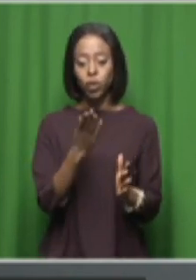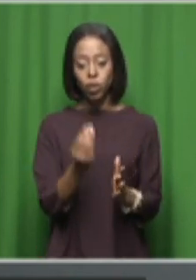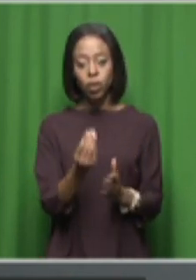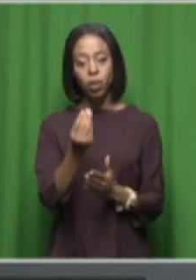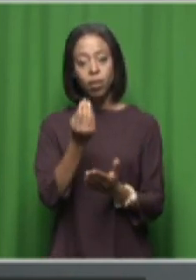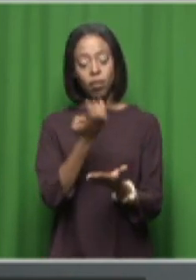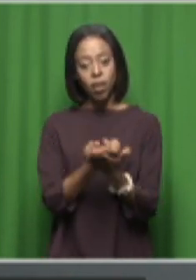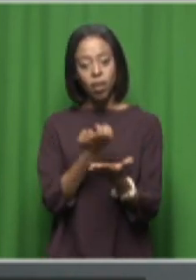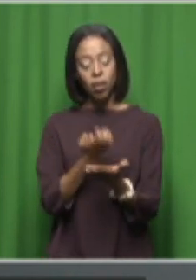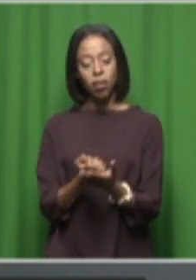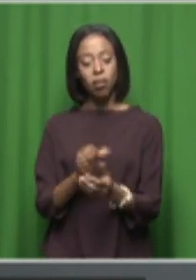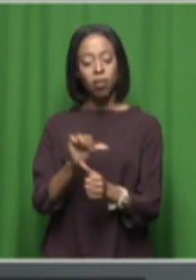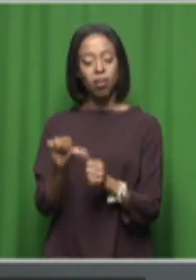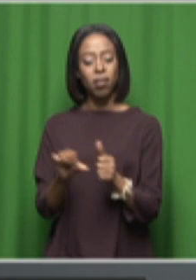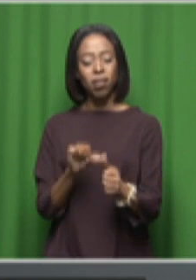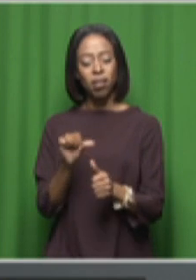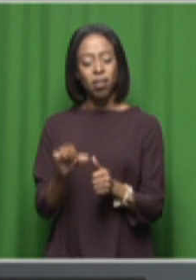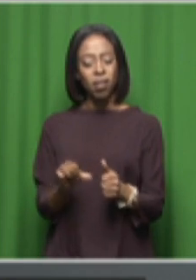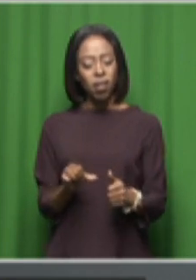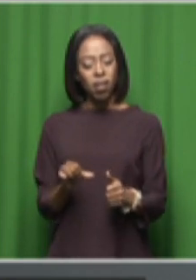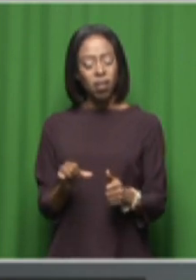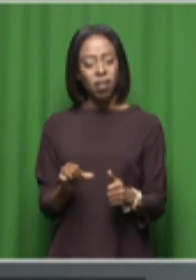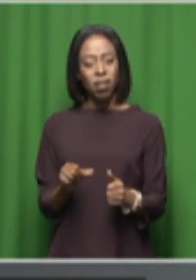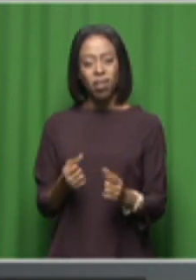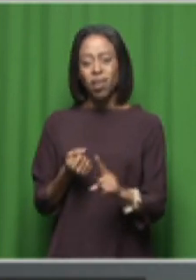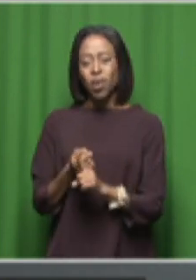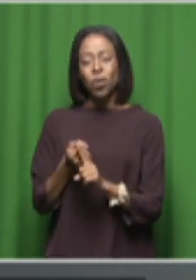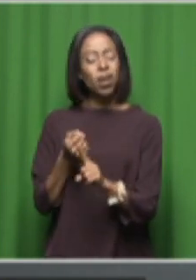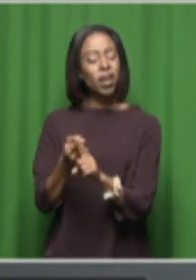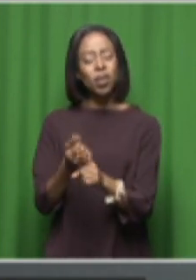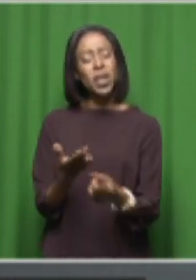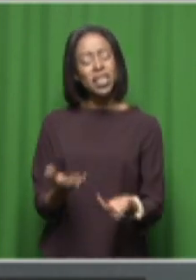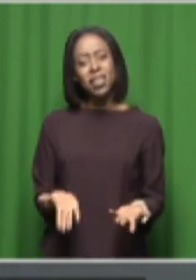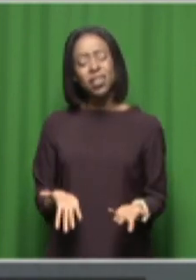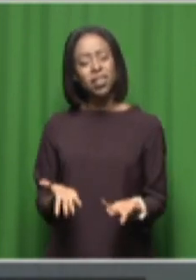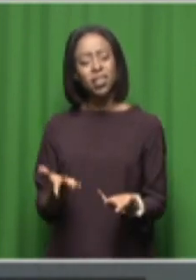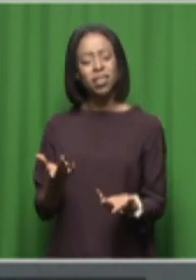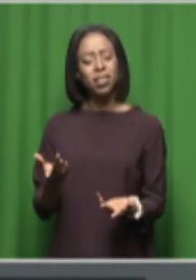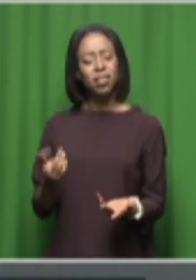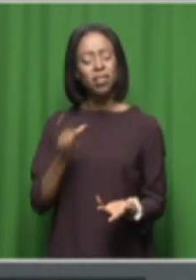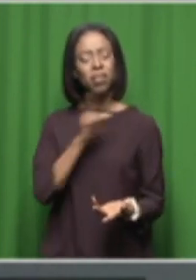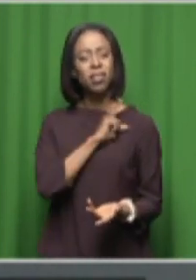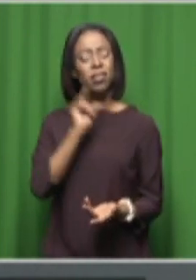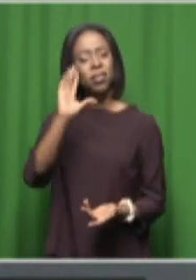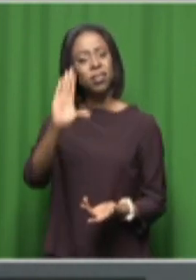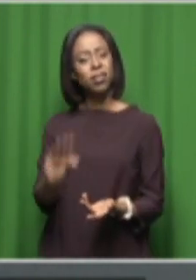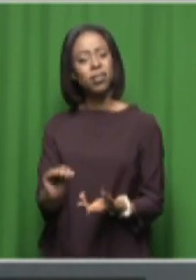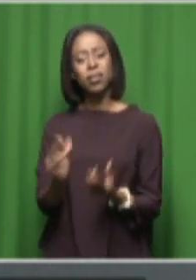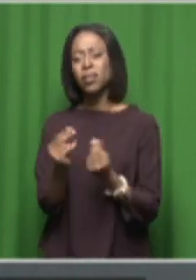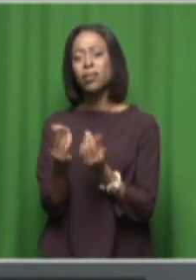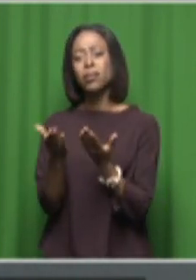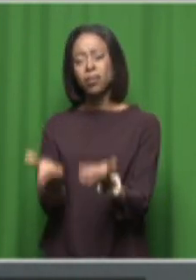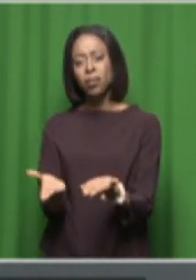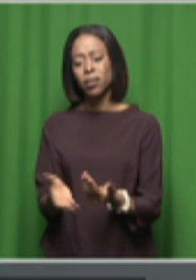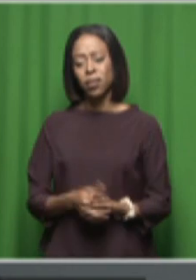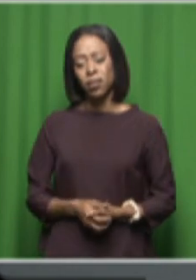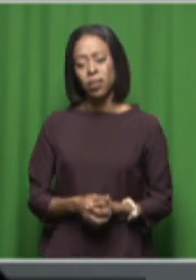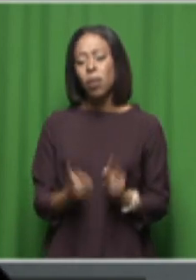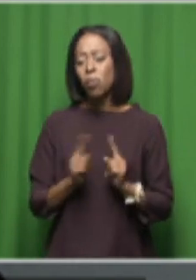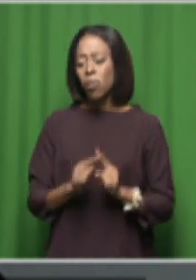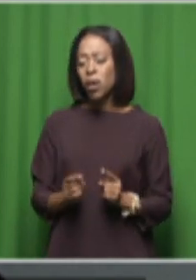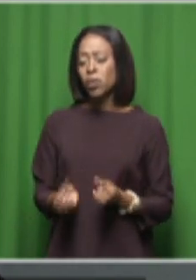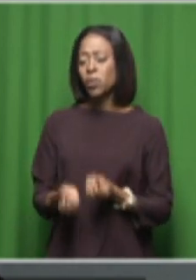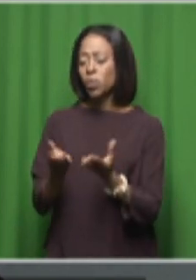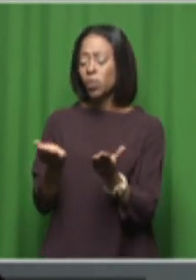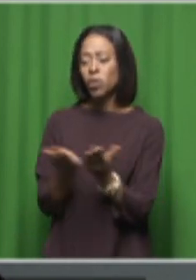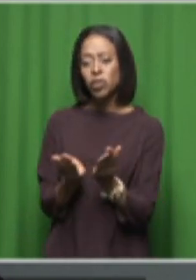economic, social mobility. So it's unfair to ask them to do that when you aren't providing these schools